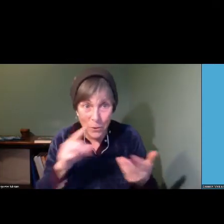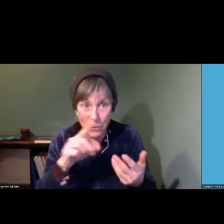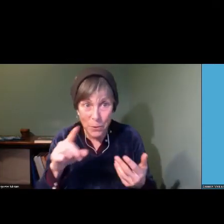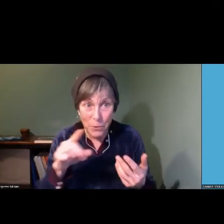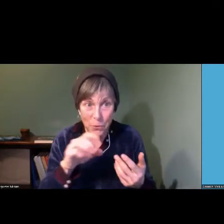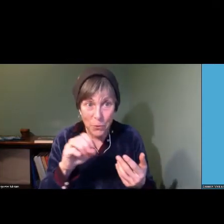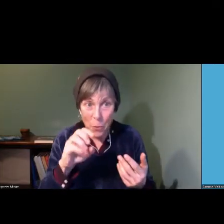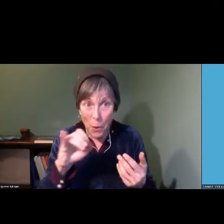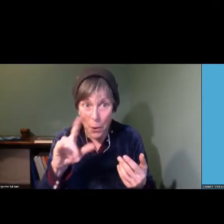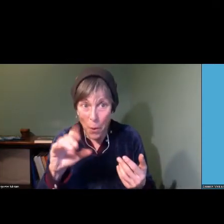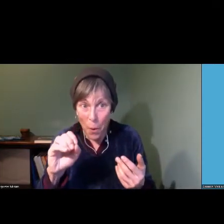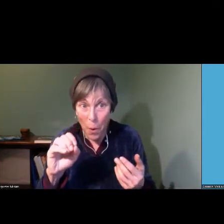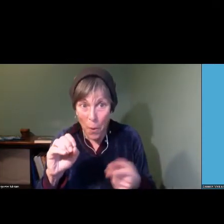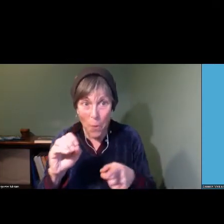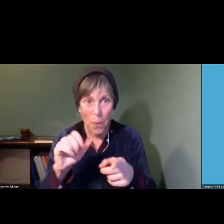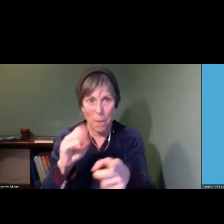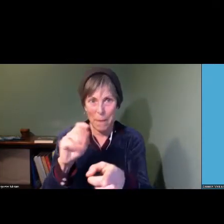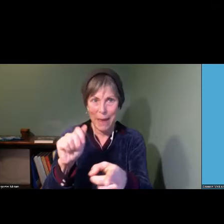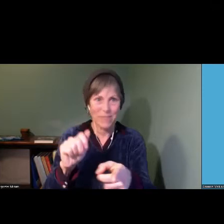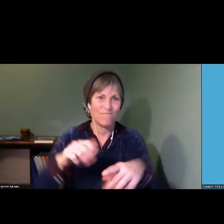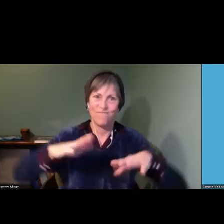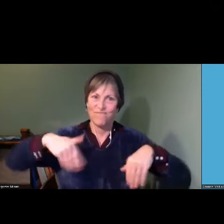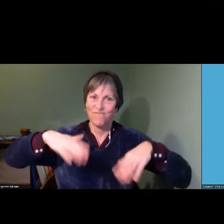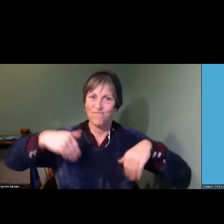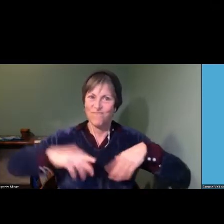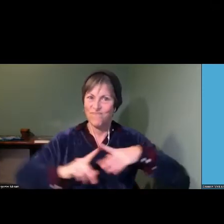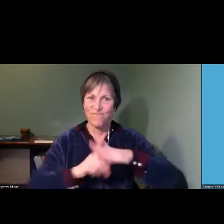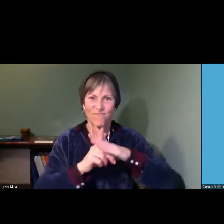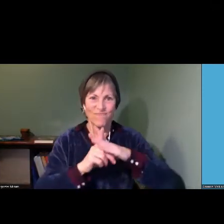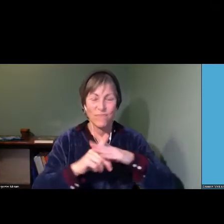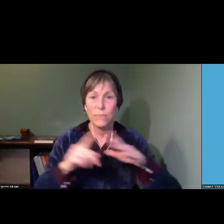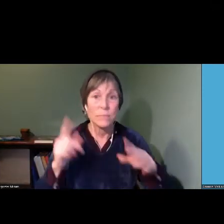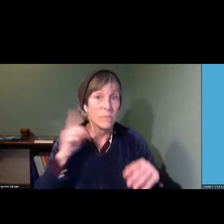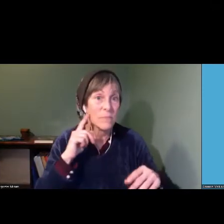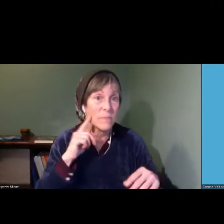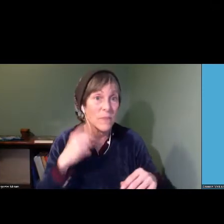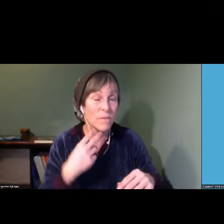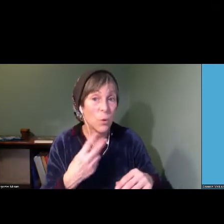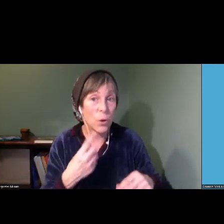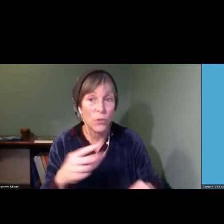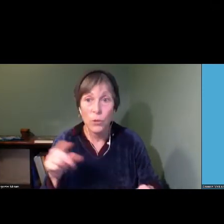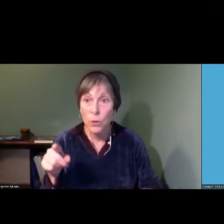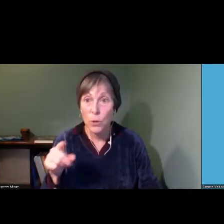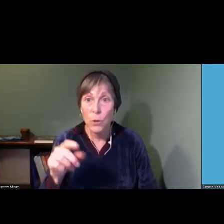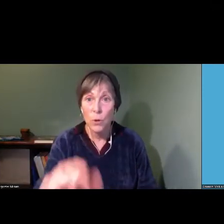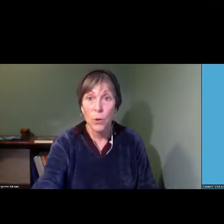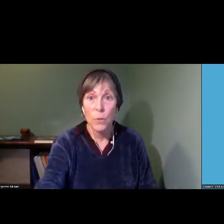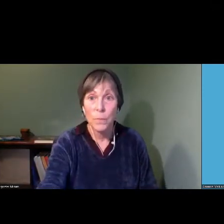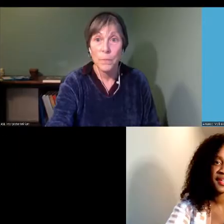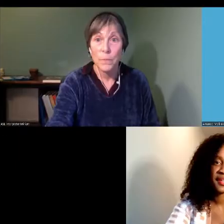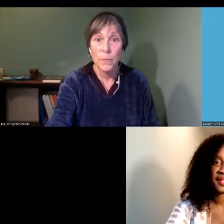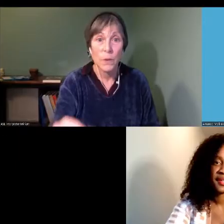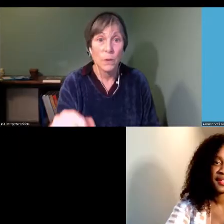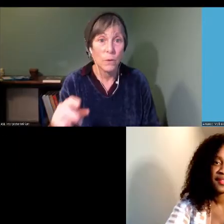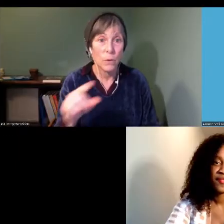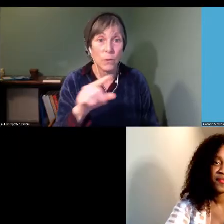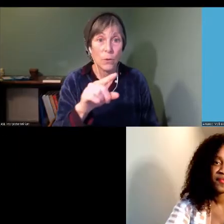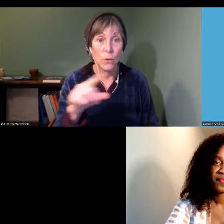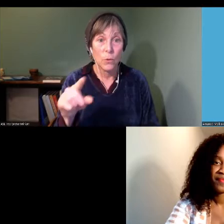He is not back yet. Was that you Jamila? It was but I think Mazada was going to say something.